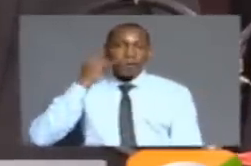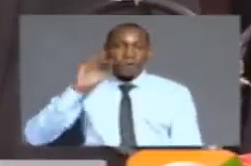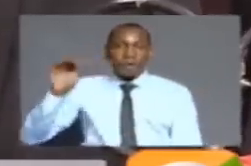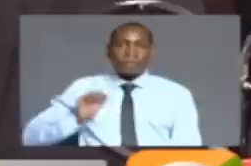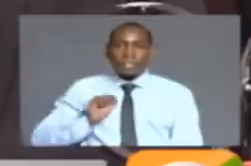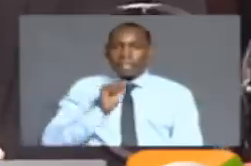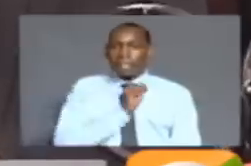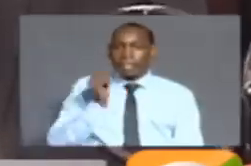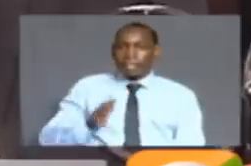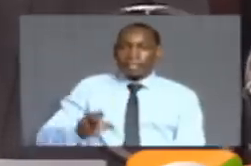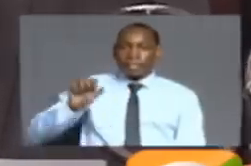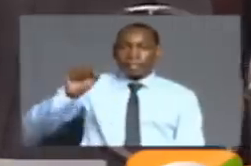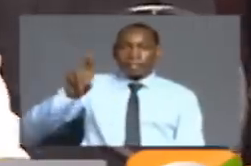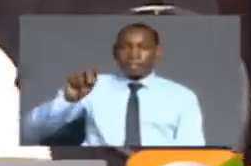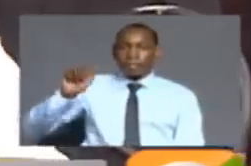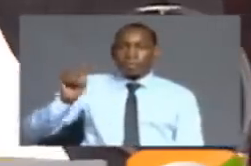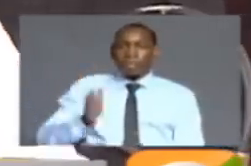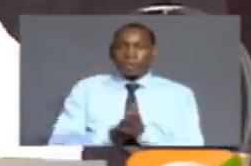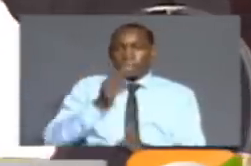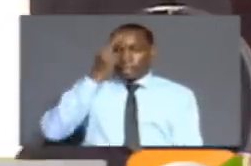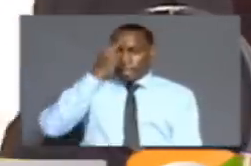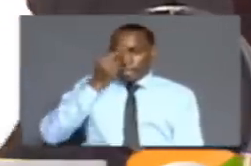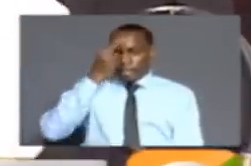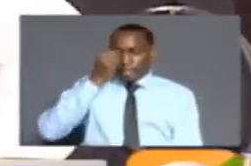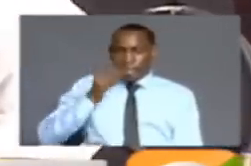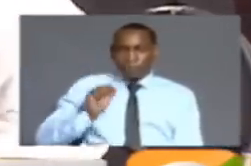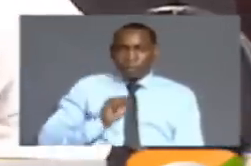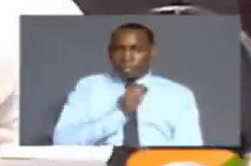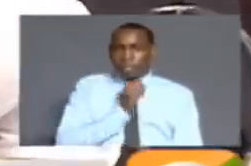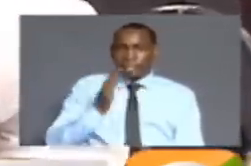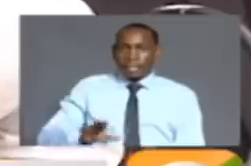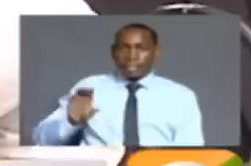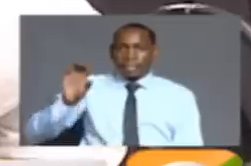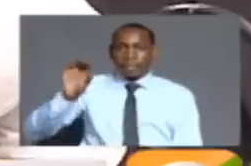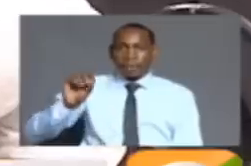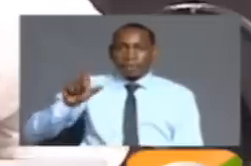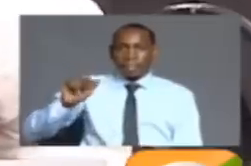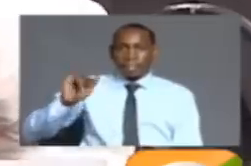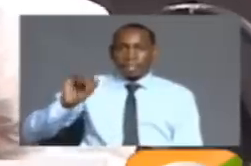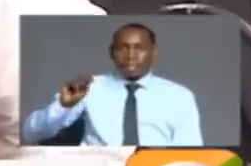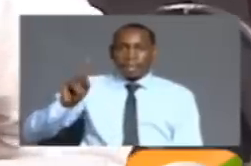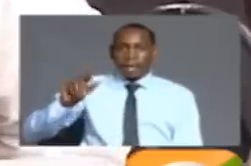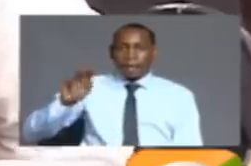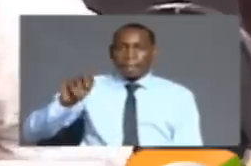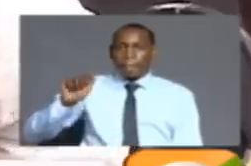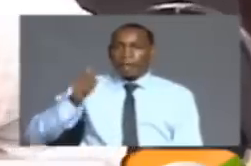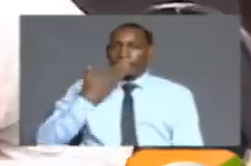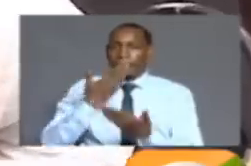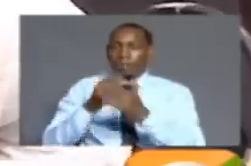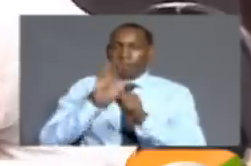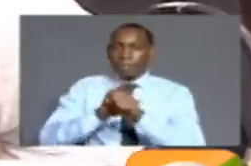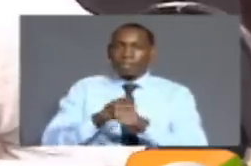Senator Susan Kihika, Narok County Senator Ledama Ole Kina. Appreciate their time. Thank you so much, folks. Thank you. Join